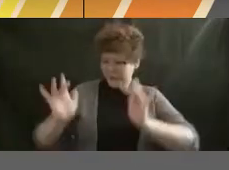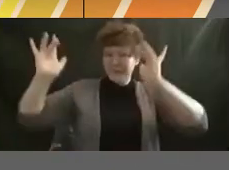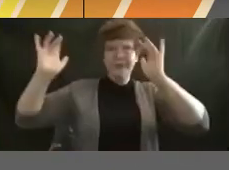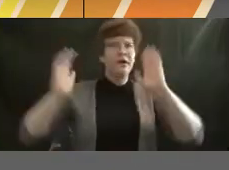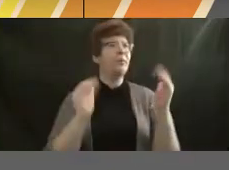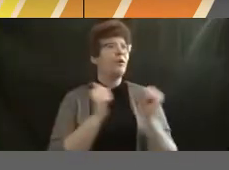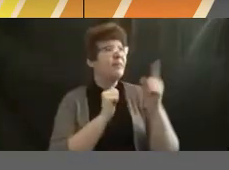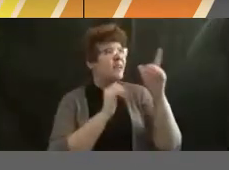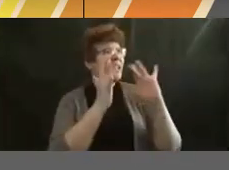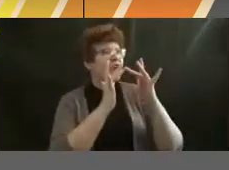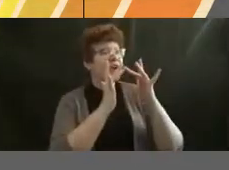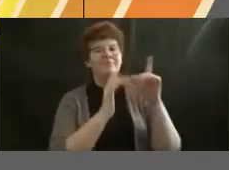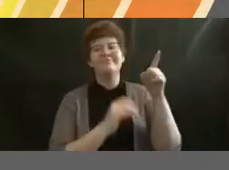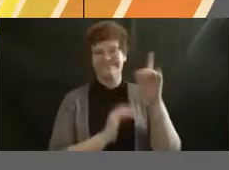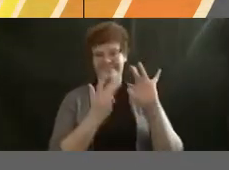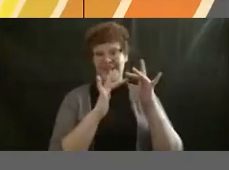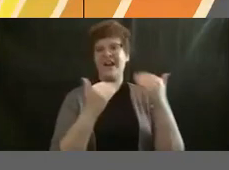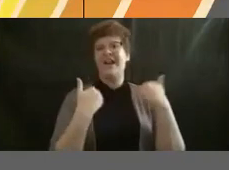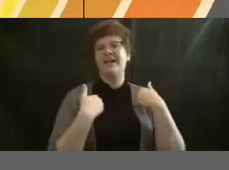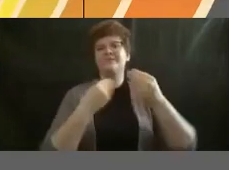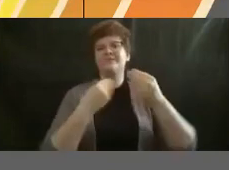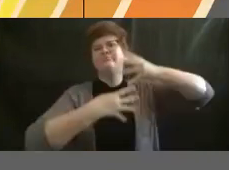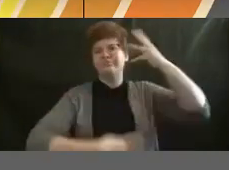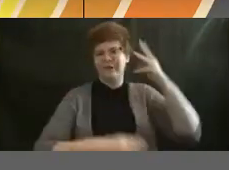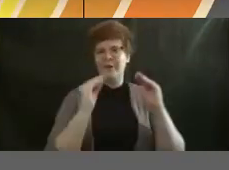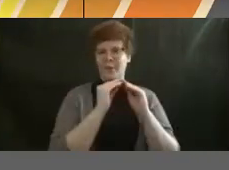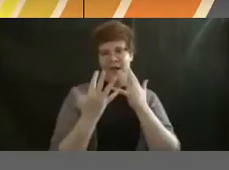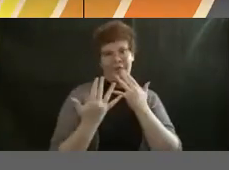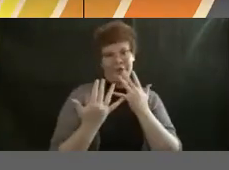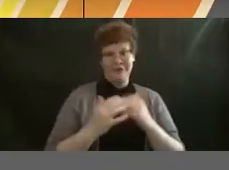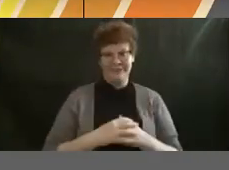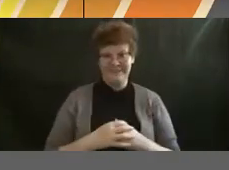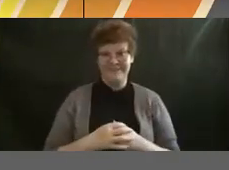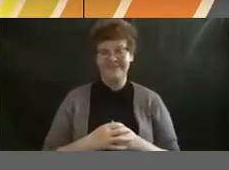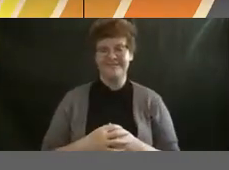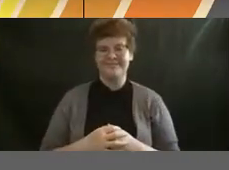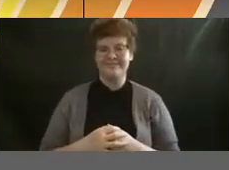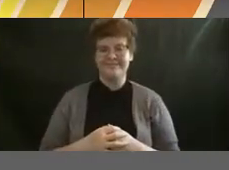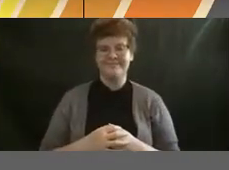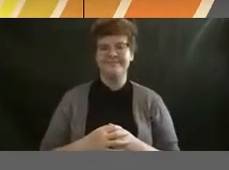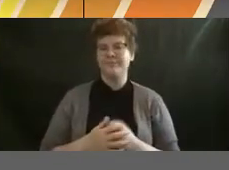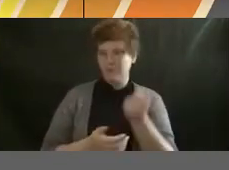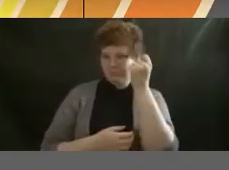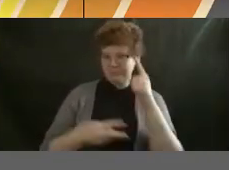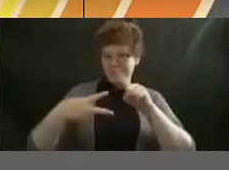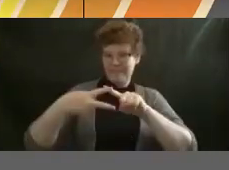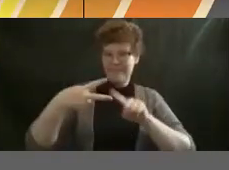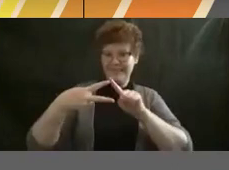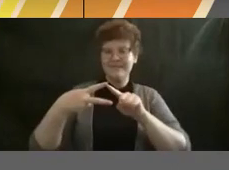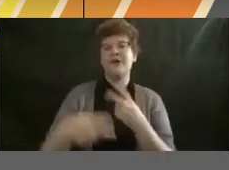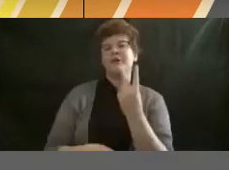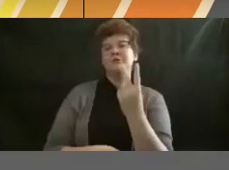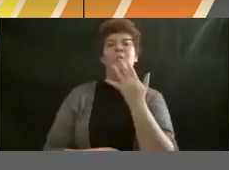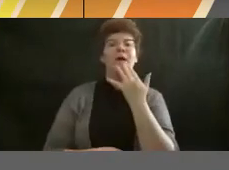it's important to note that these are the two different color modes that we're working with. And